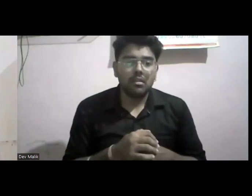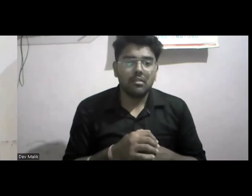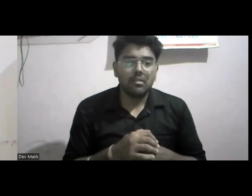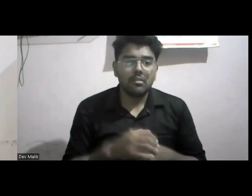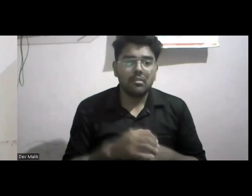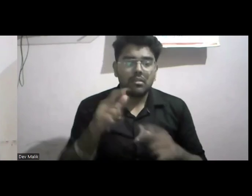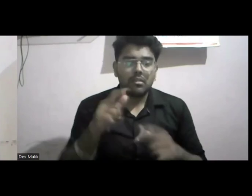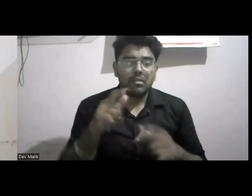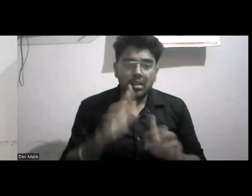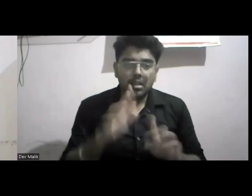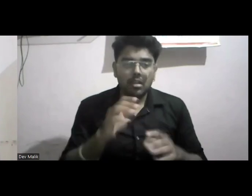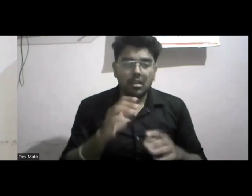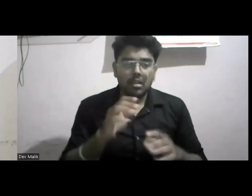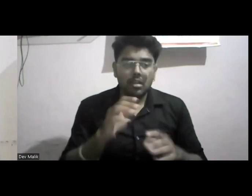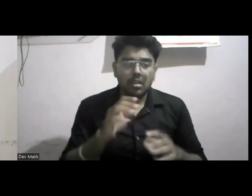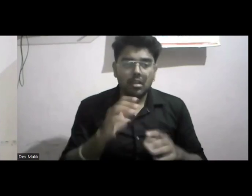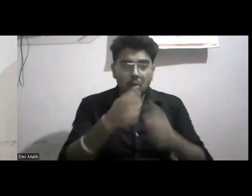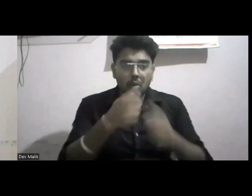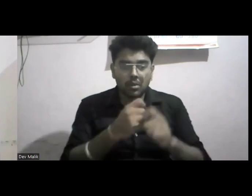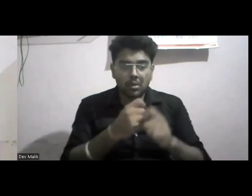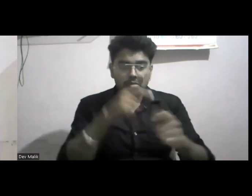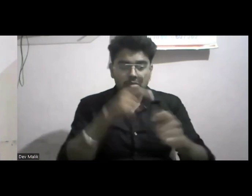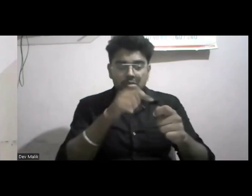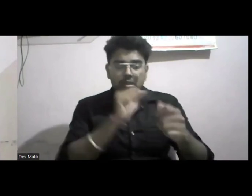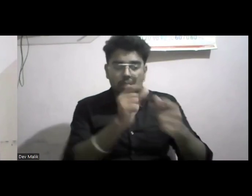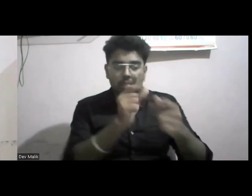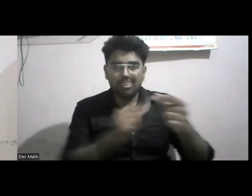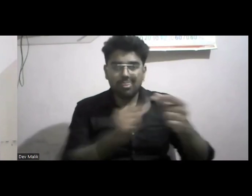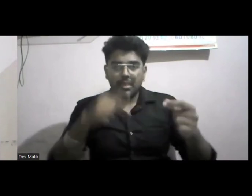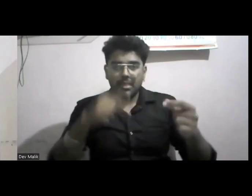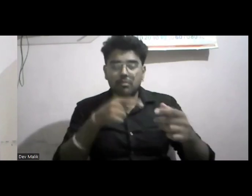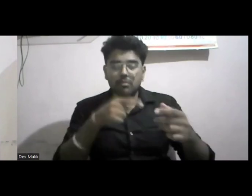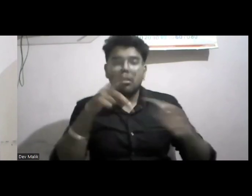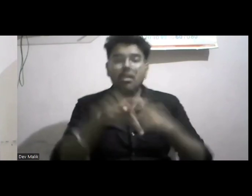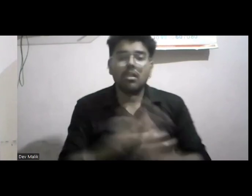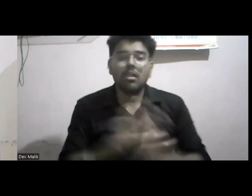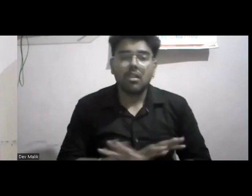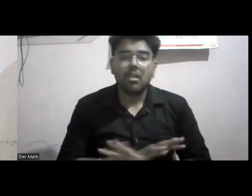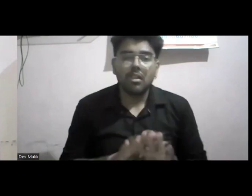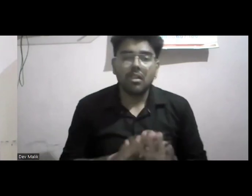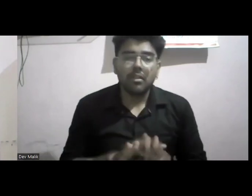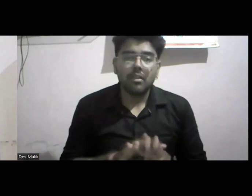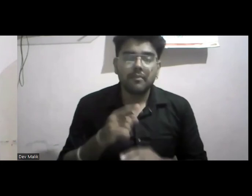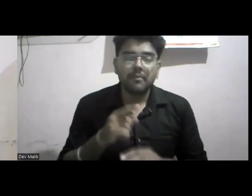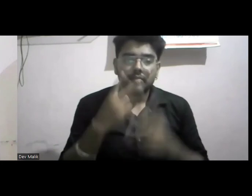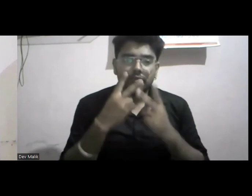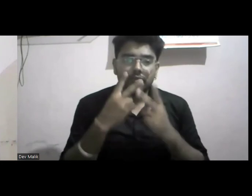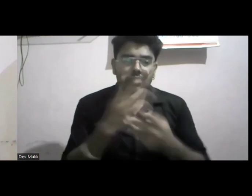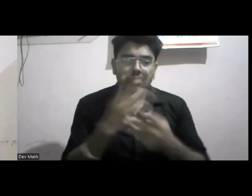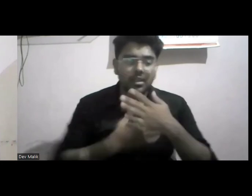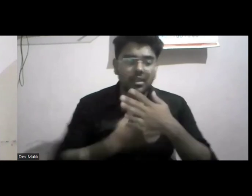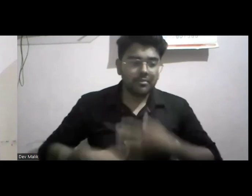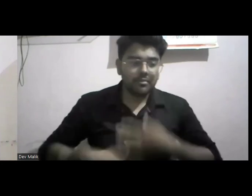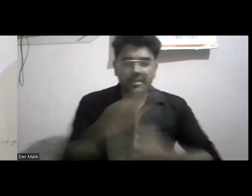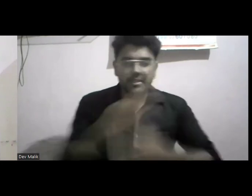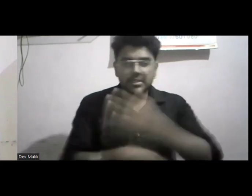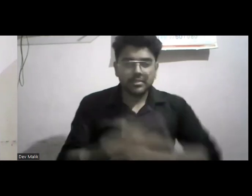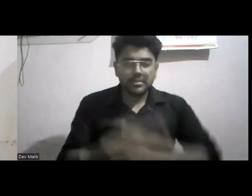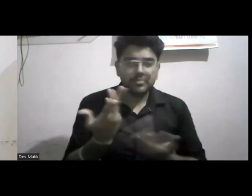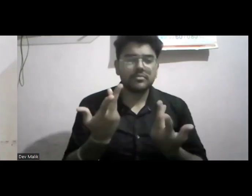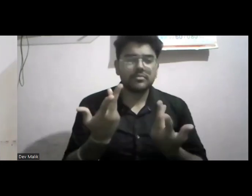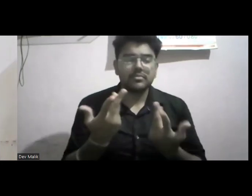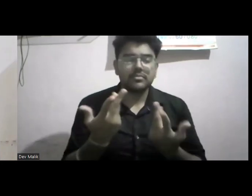okay. this is also create the idea of having fear of disability, which is physical as well as